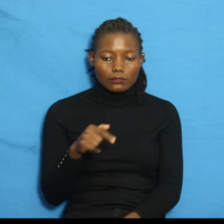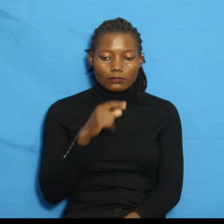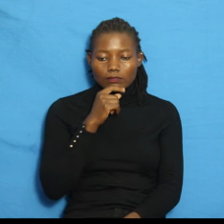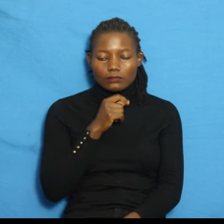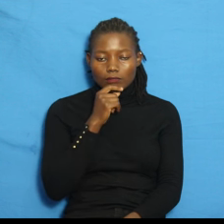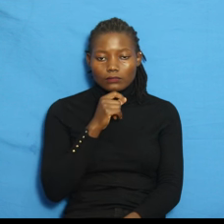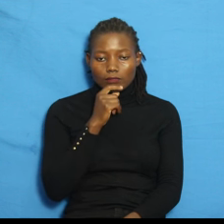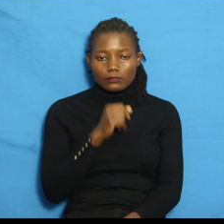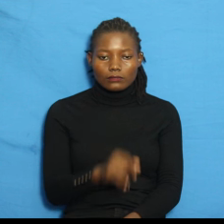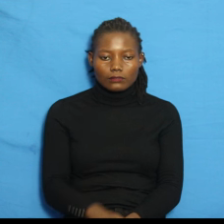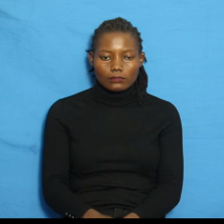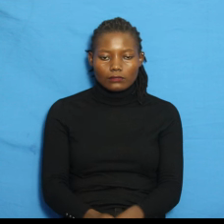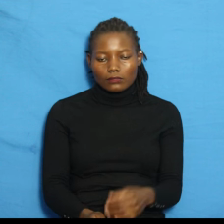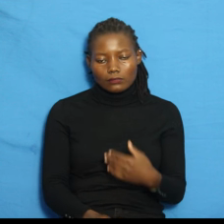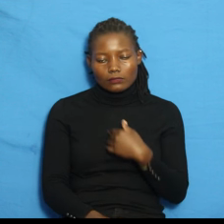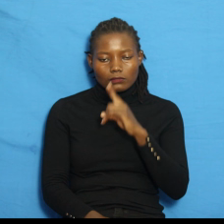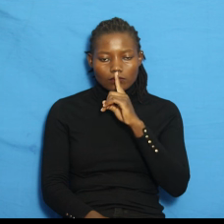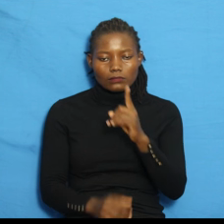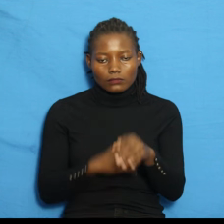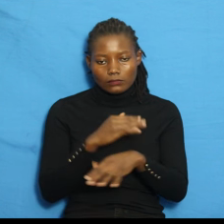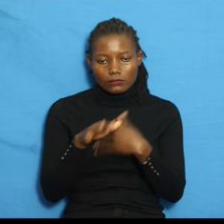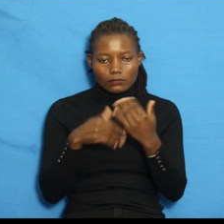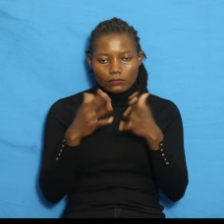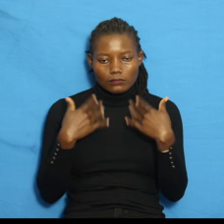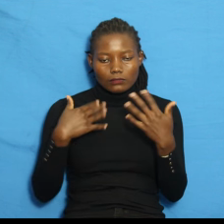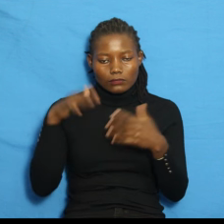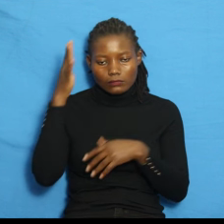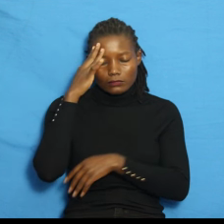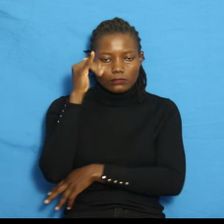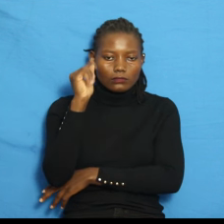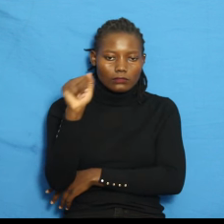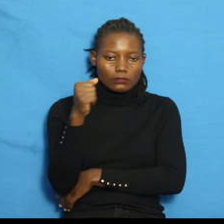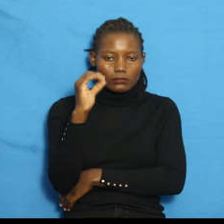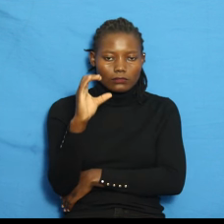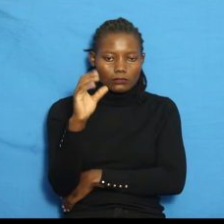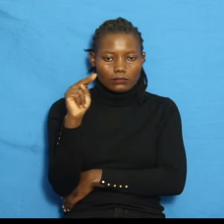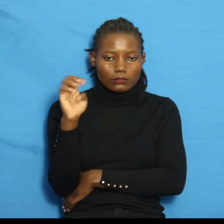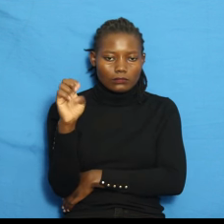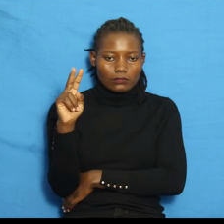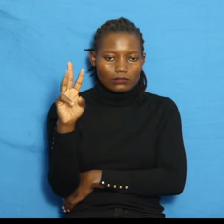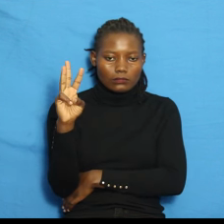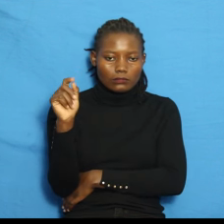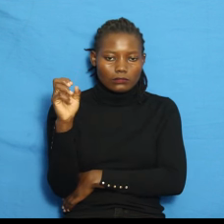tell people that this gentleman, and I'm sure everybody knows about Sir